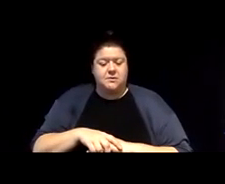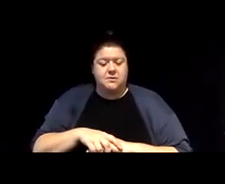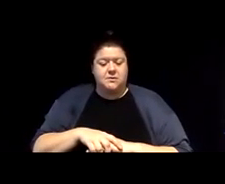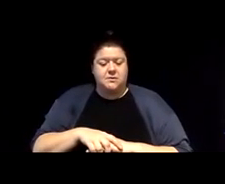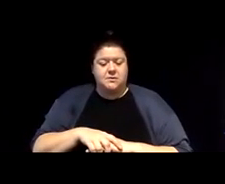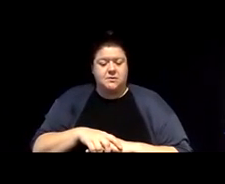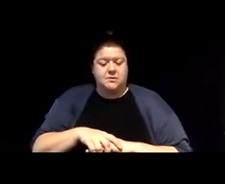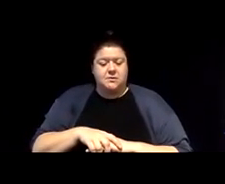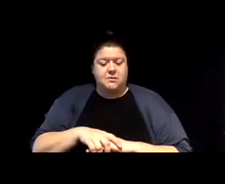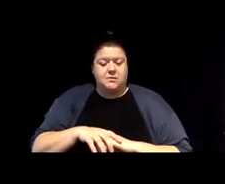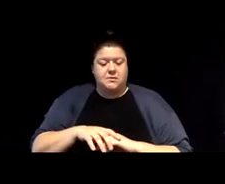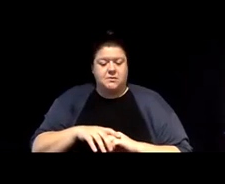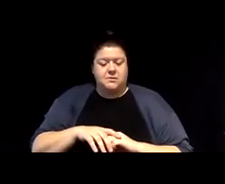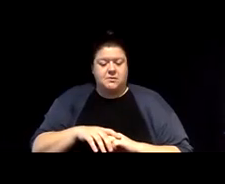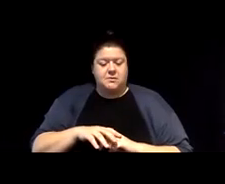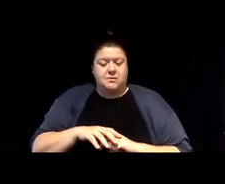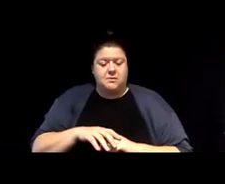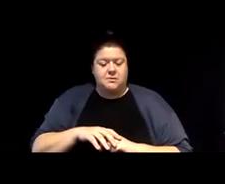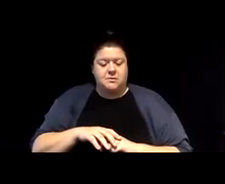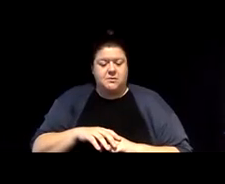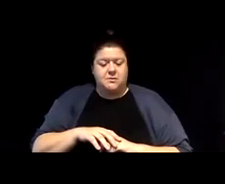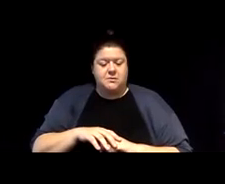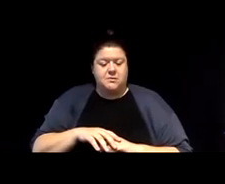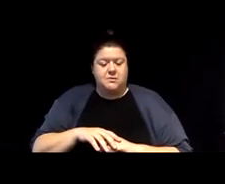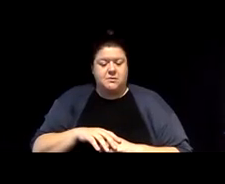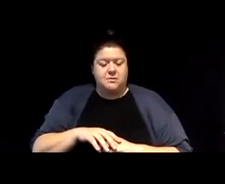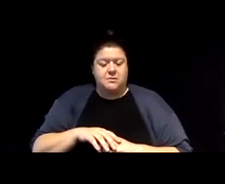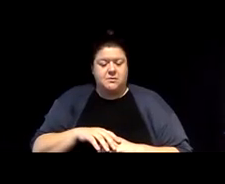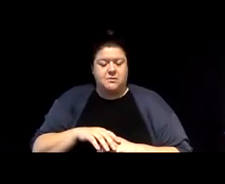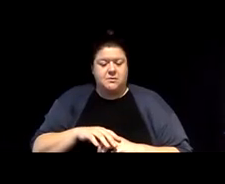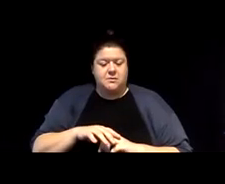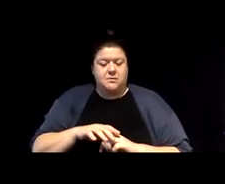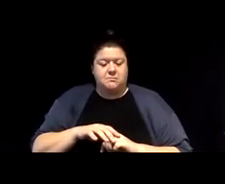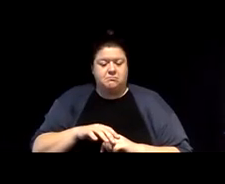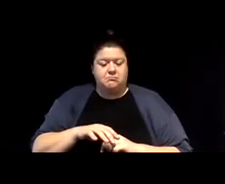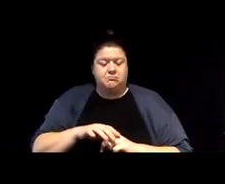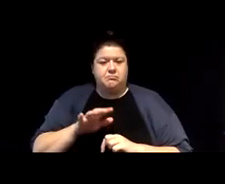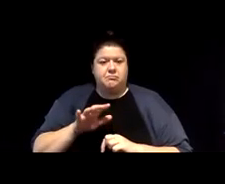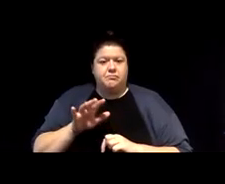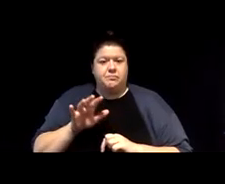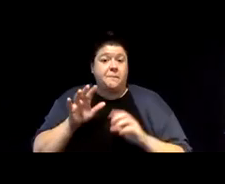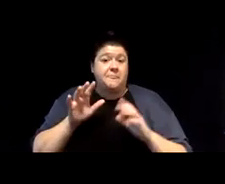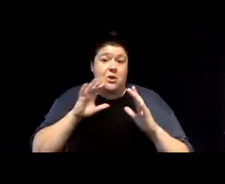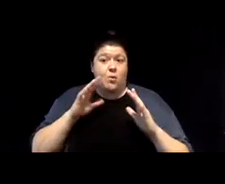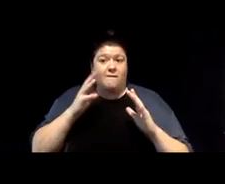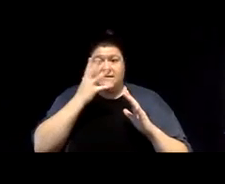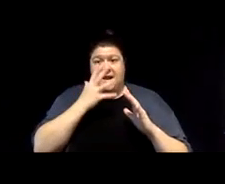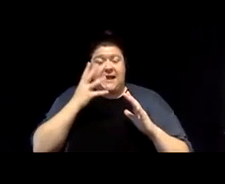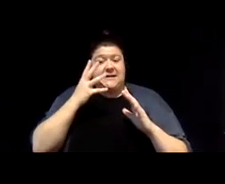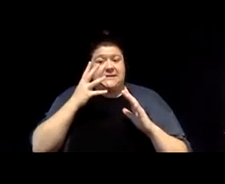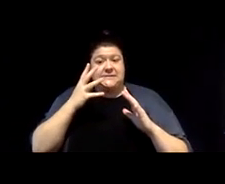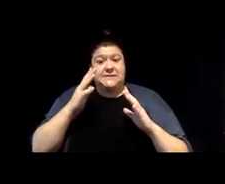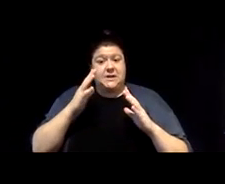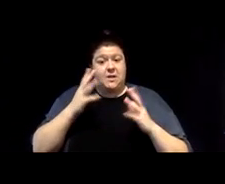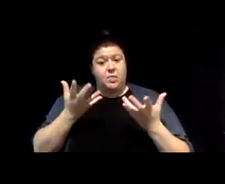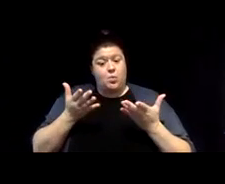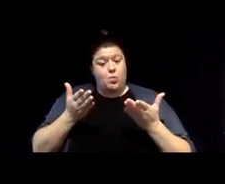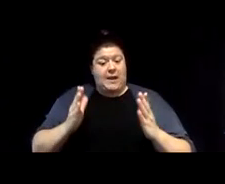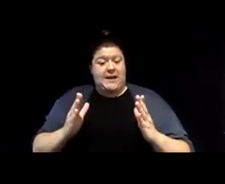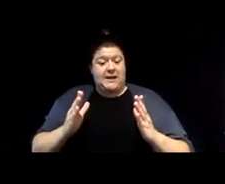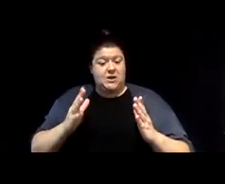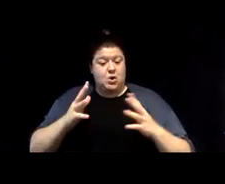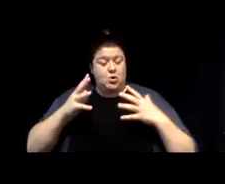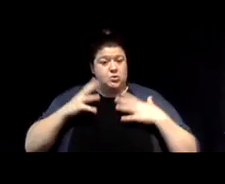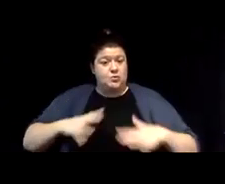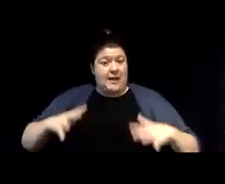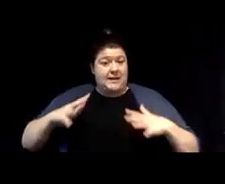about the way you look, about the look on your face, about your posture, about the way you're dressed, about the